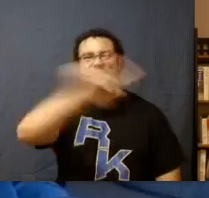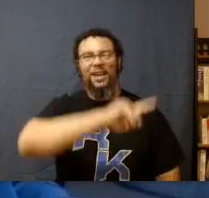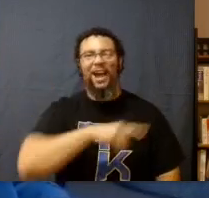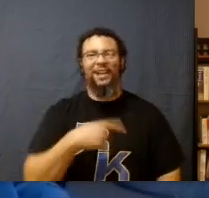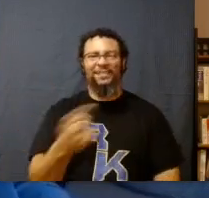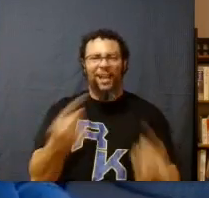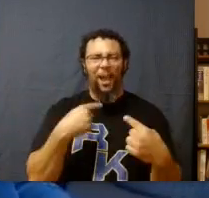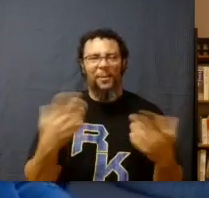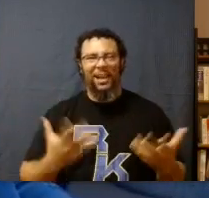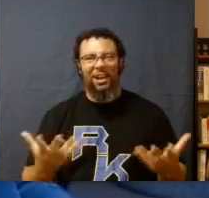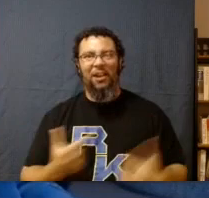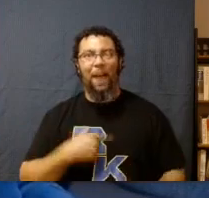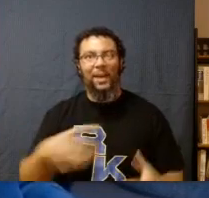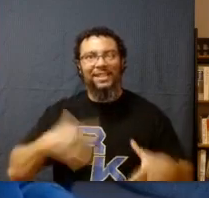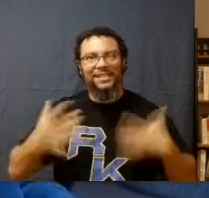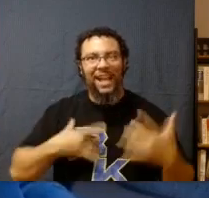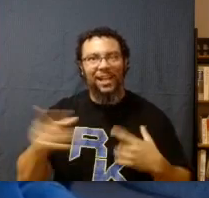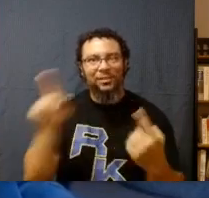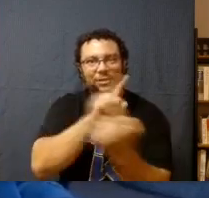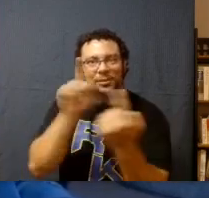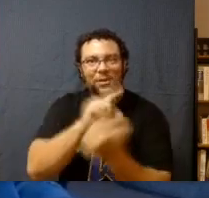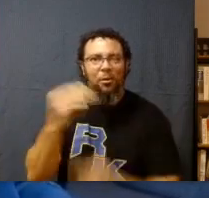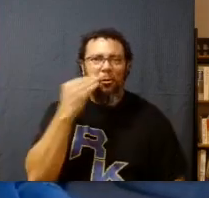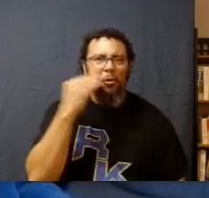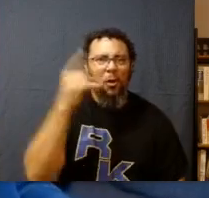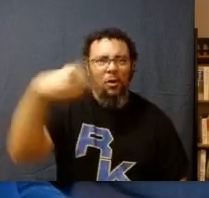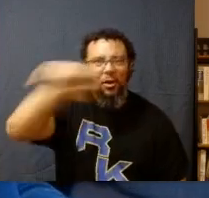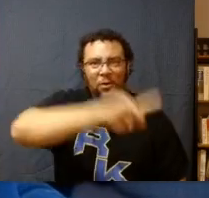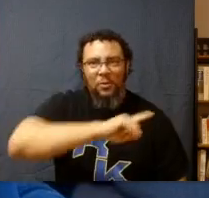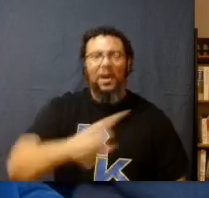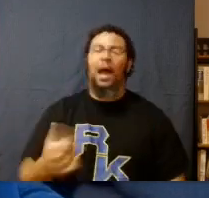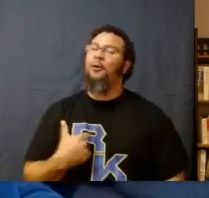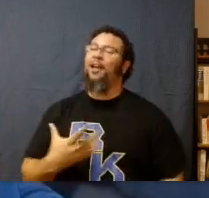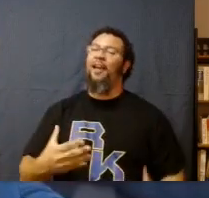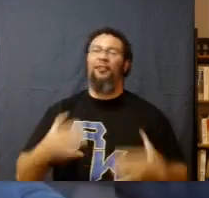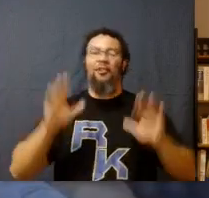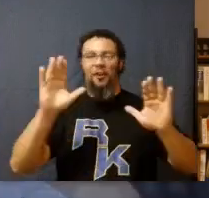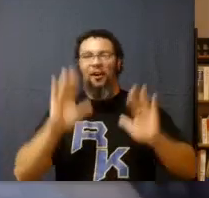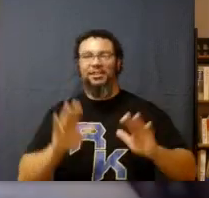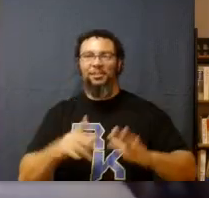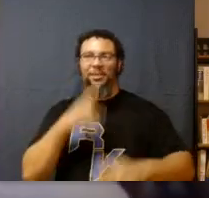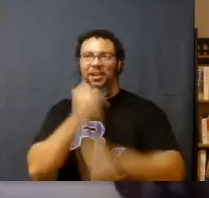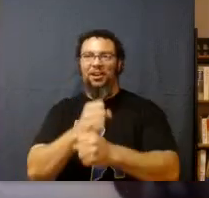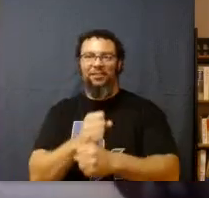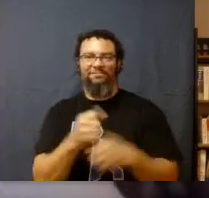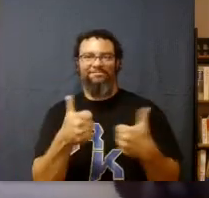really excited to get to know you and for you to get to know me as well. Let's have an awesome year.